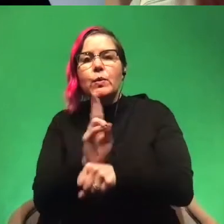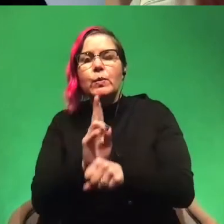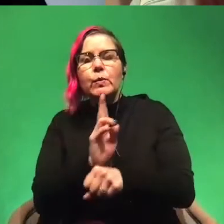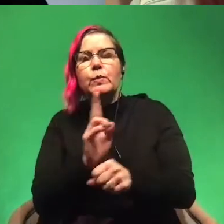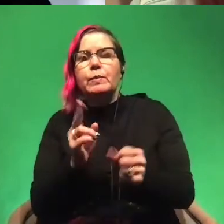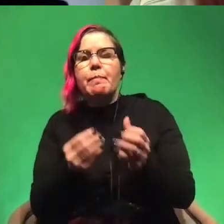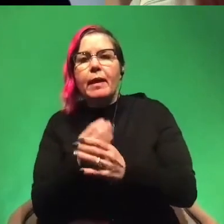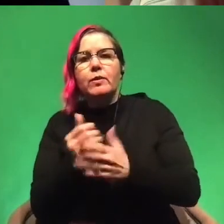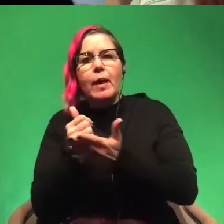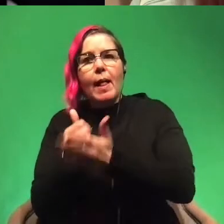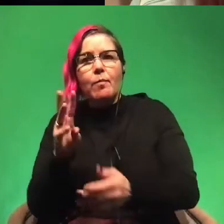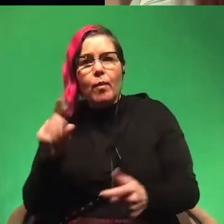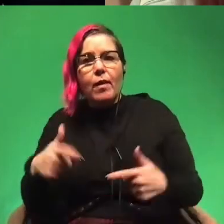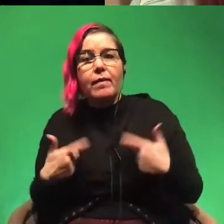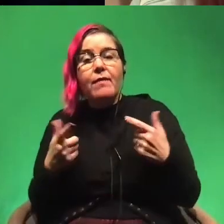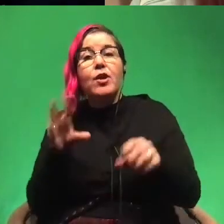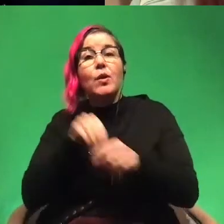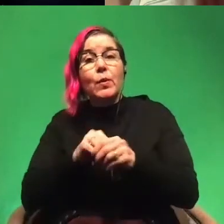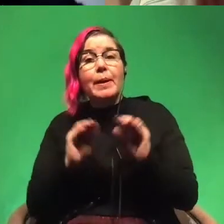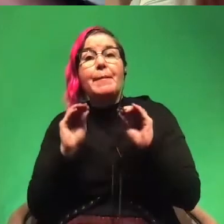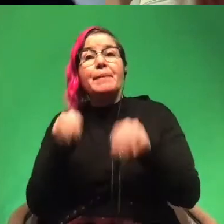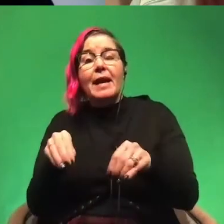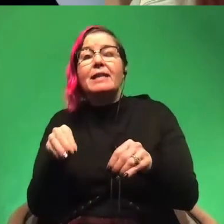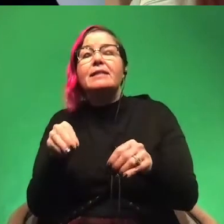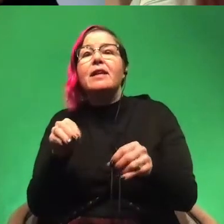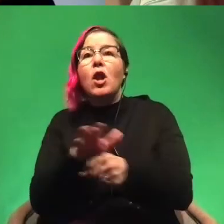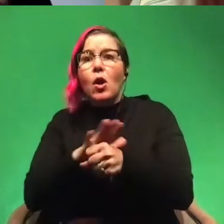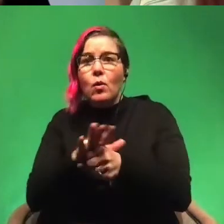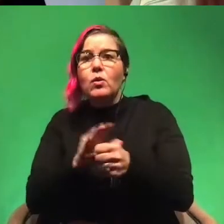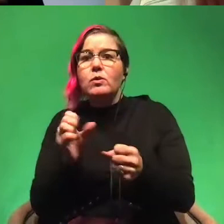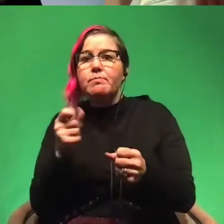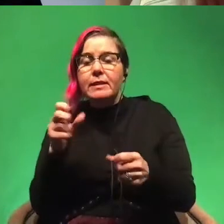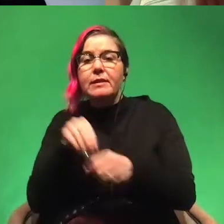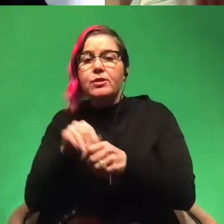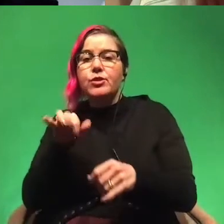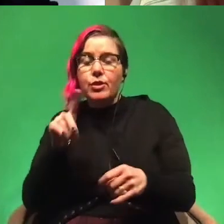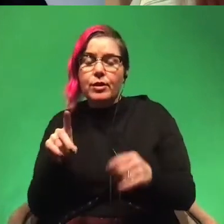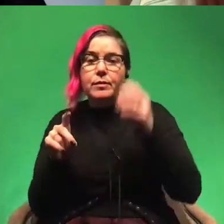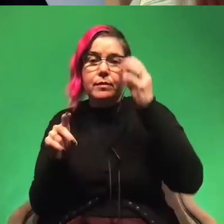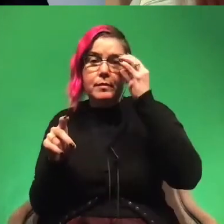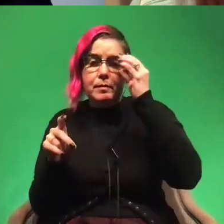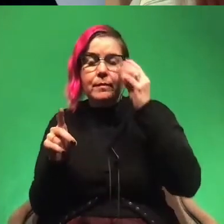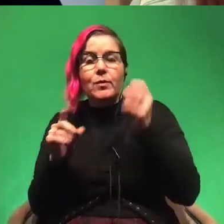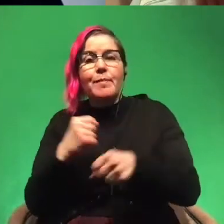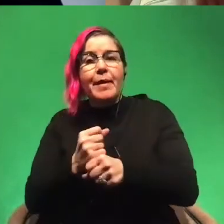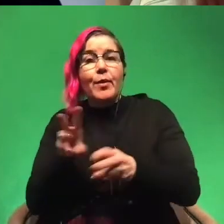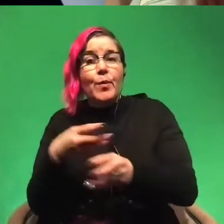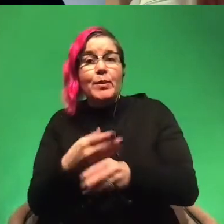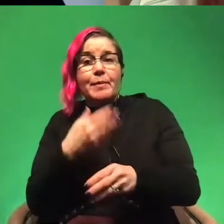help wildlife, including planting endemic species in your yard. And I wish everybody knew more about that because it would make the world a better place.